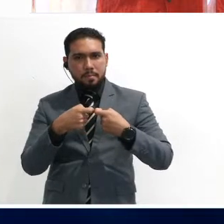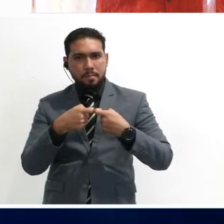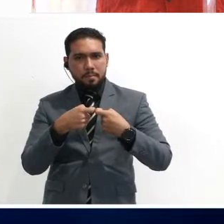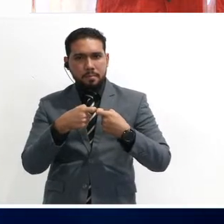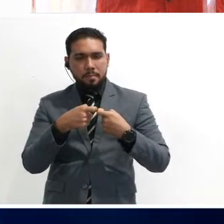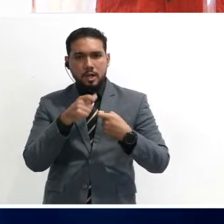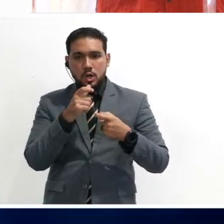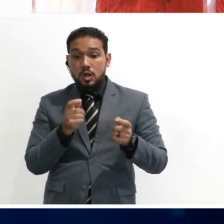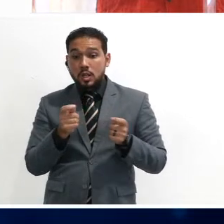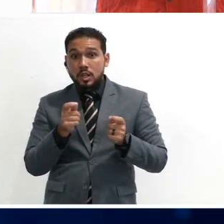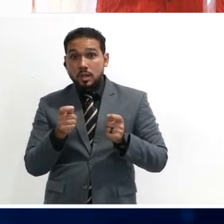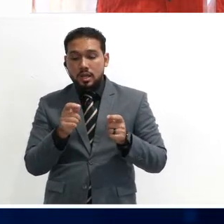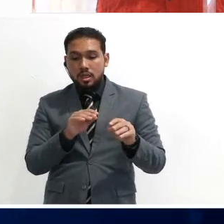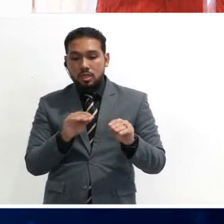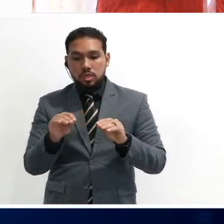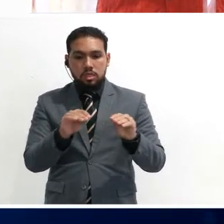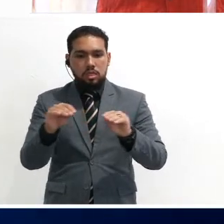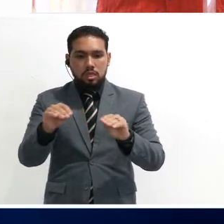chip joints,